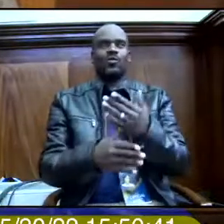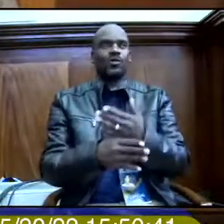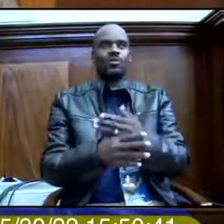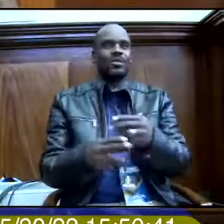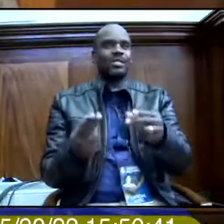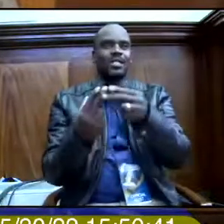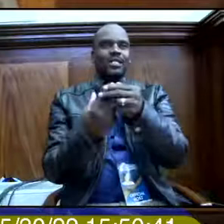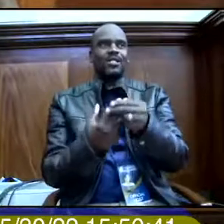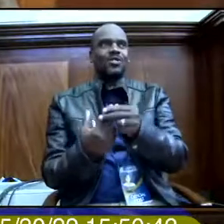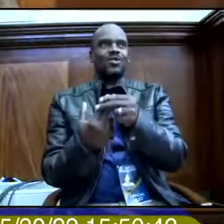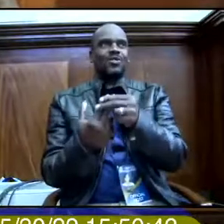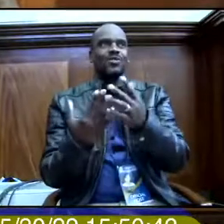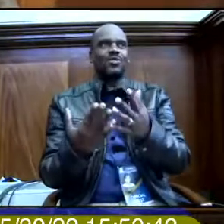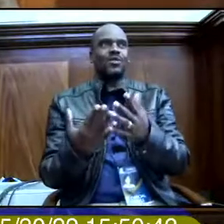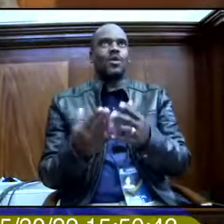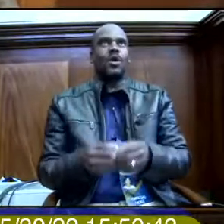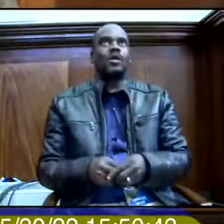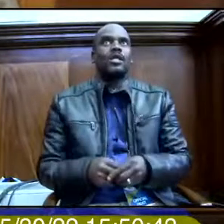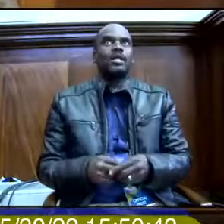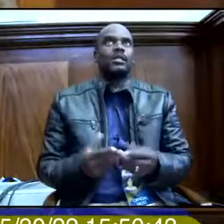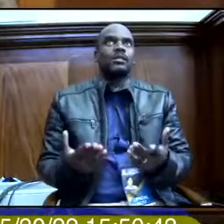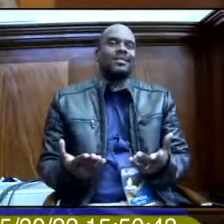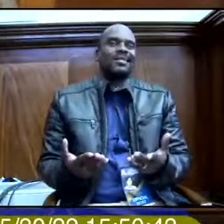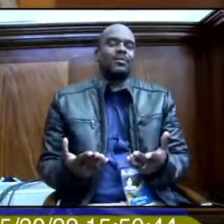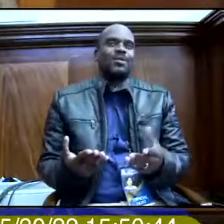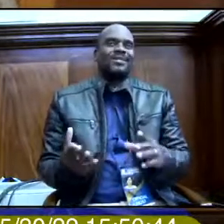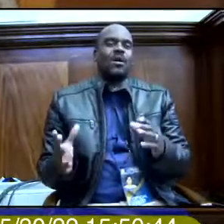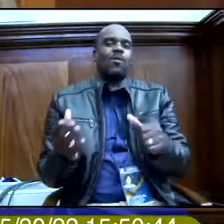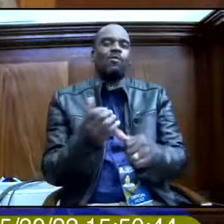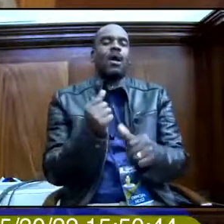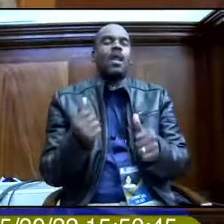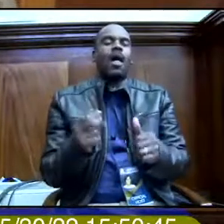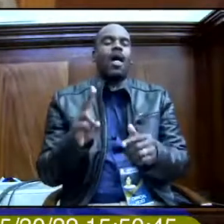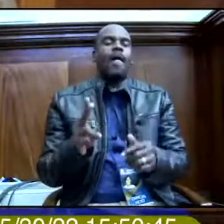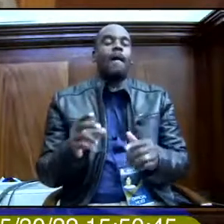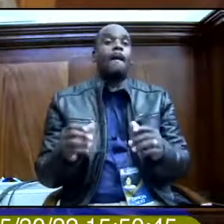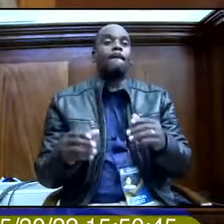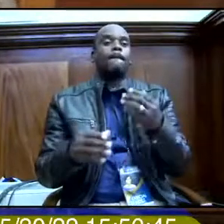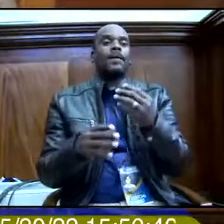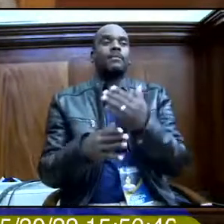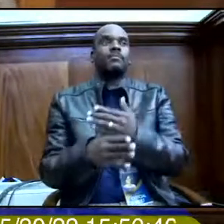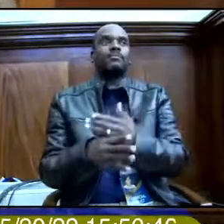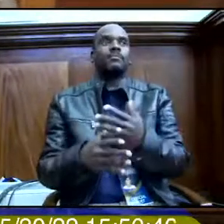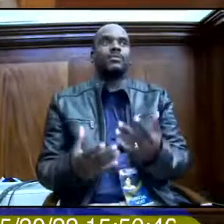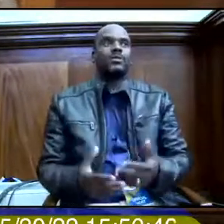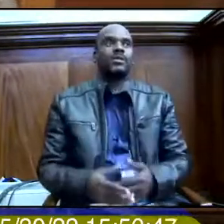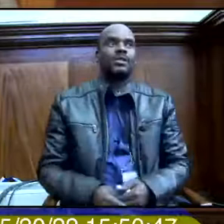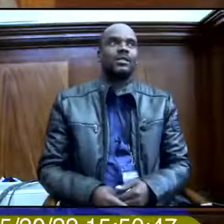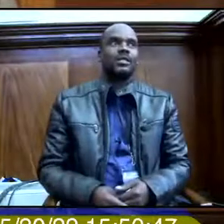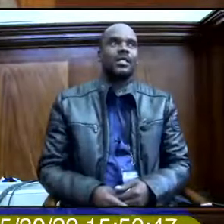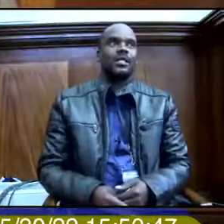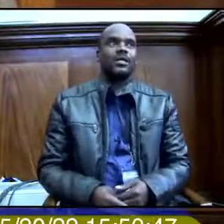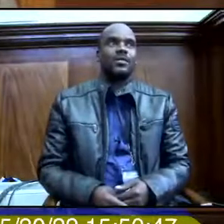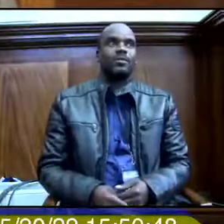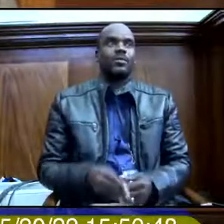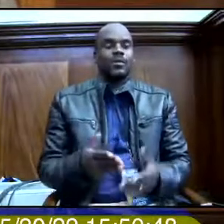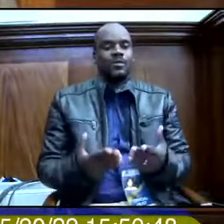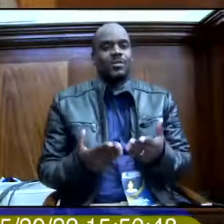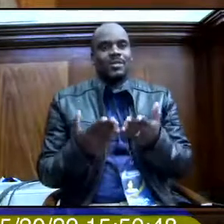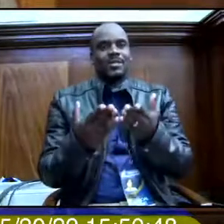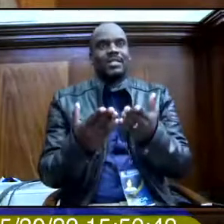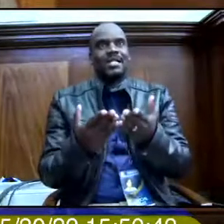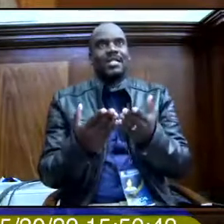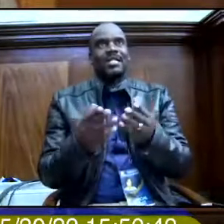we are interested in local jobs it's given that illicit illicit products will lead to decline in sales in legitimate